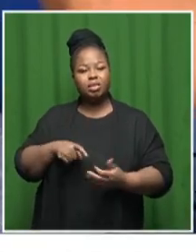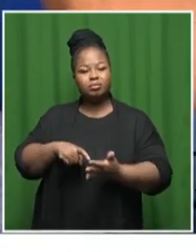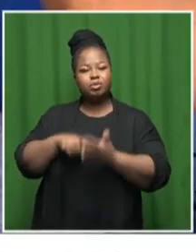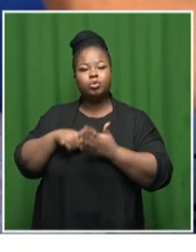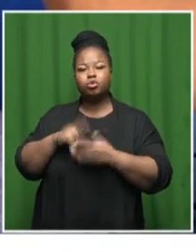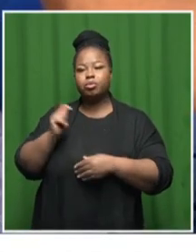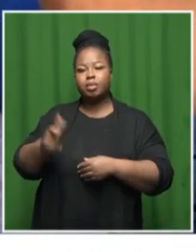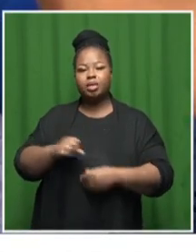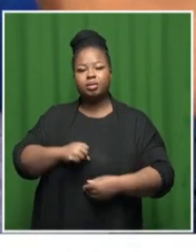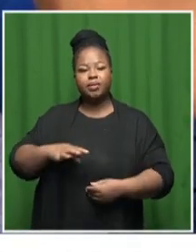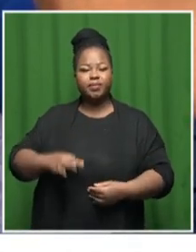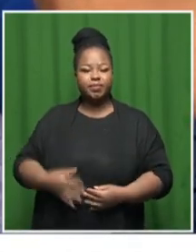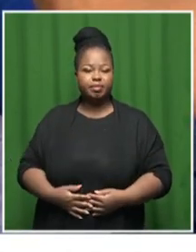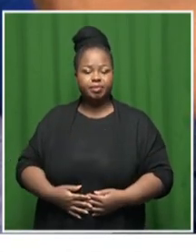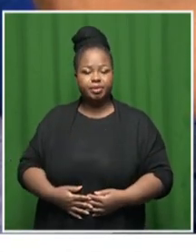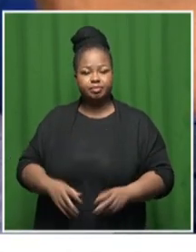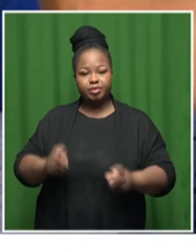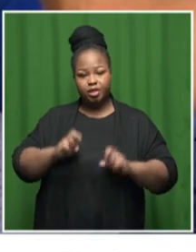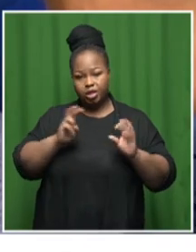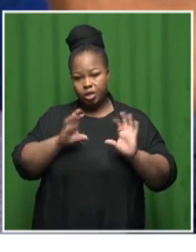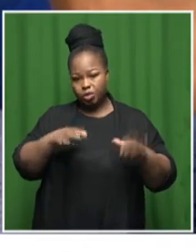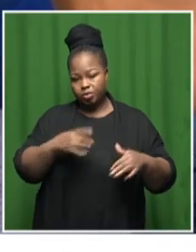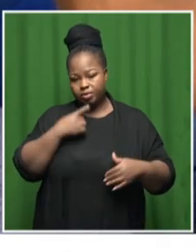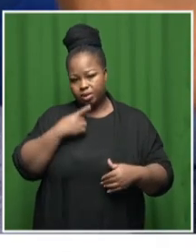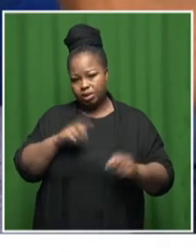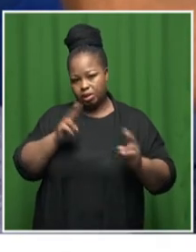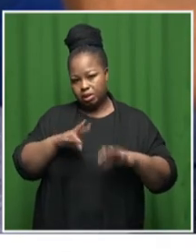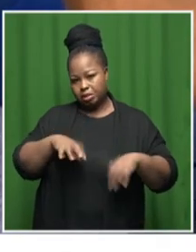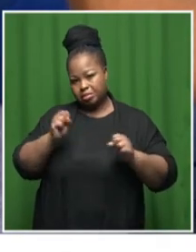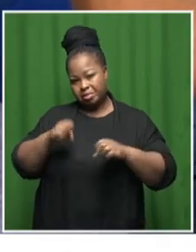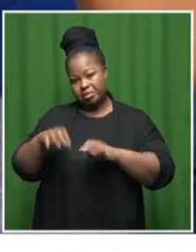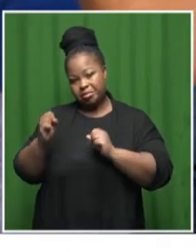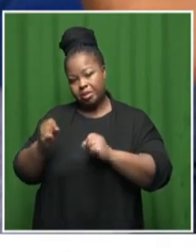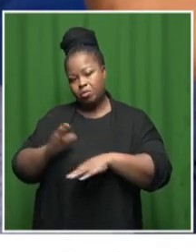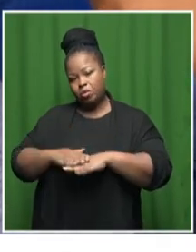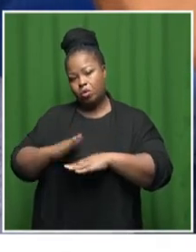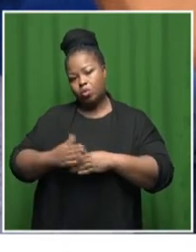staff. Eskom has warned that high levels of load shedding were expected for the week.